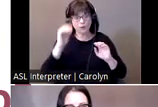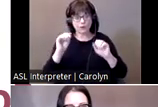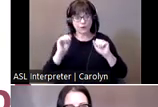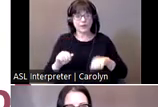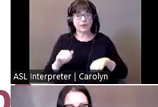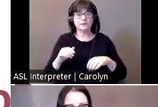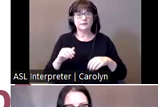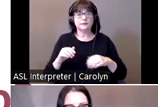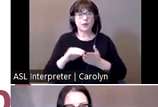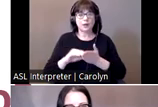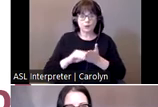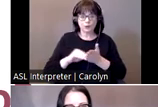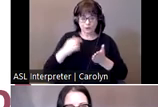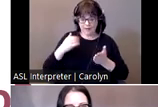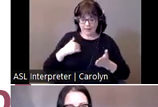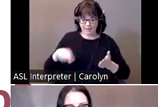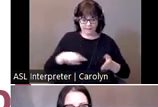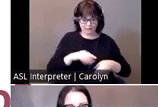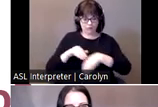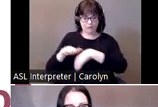if some are appropriate for that.